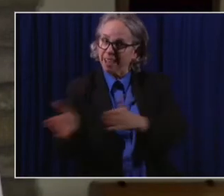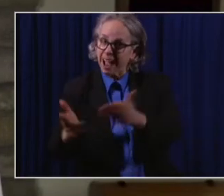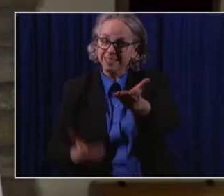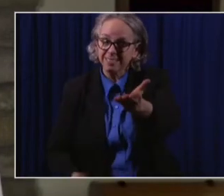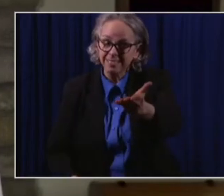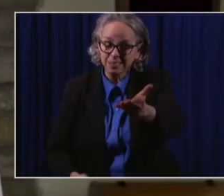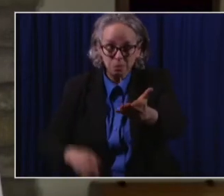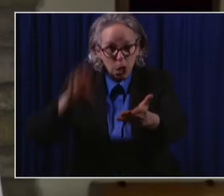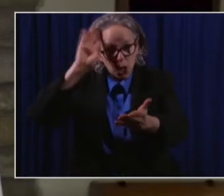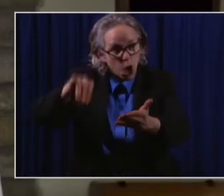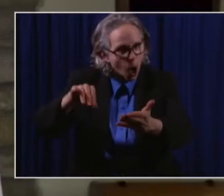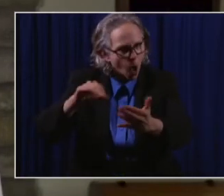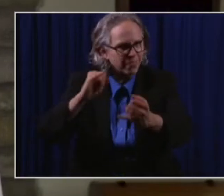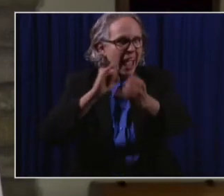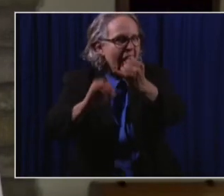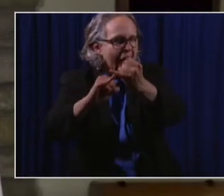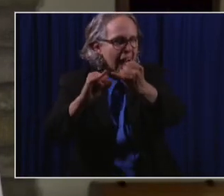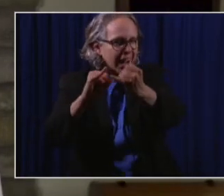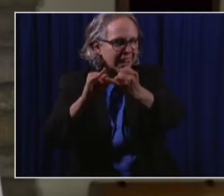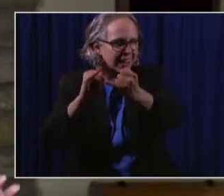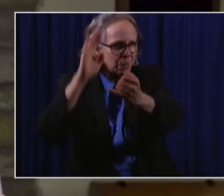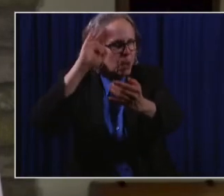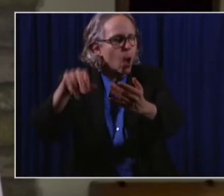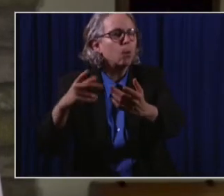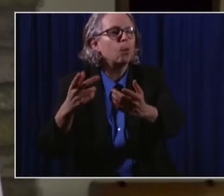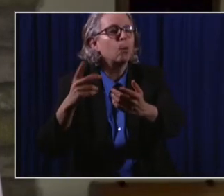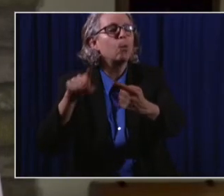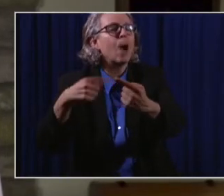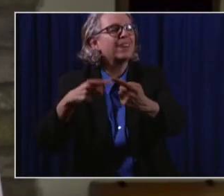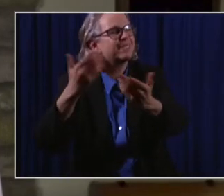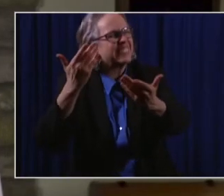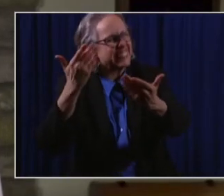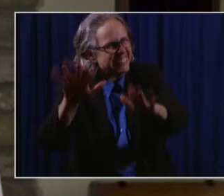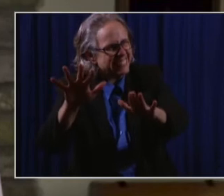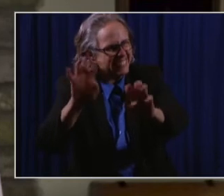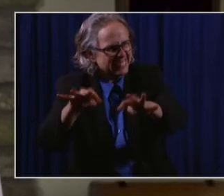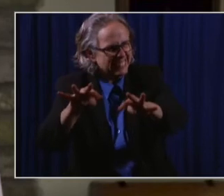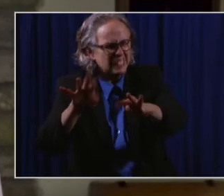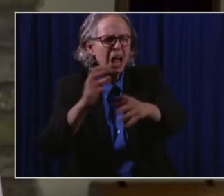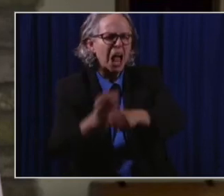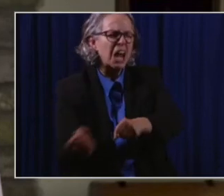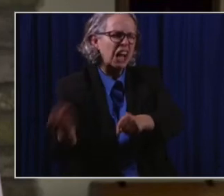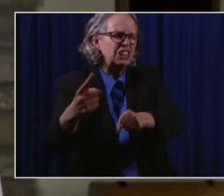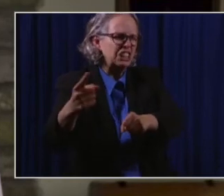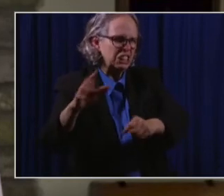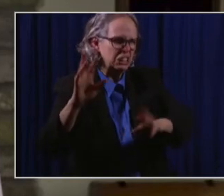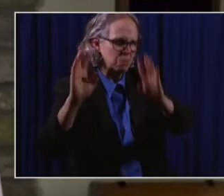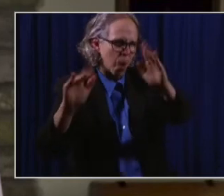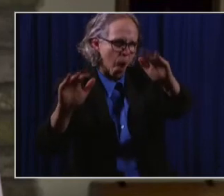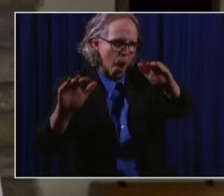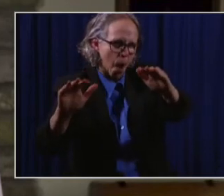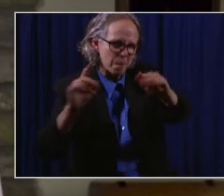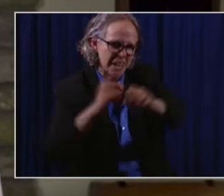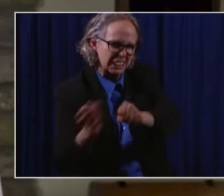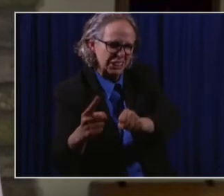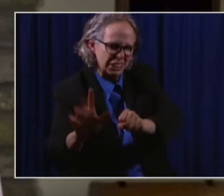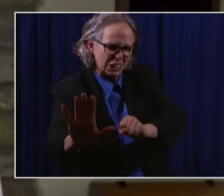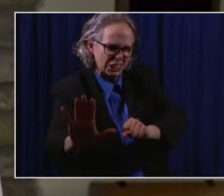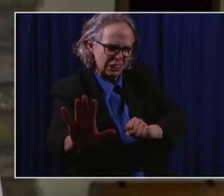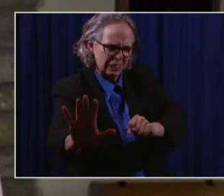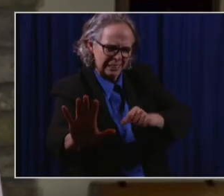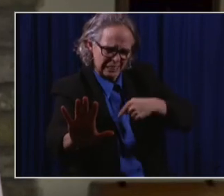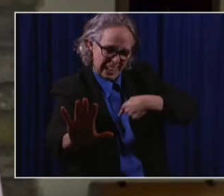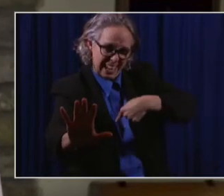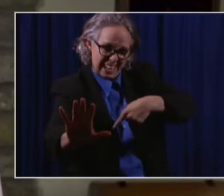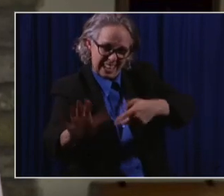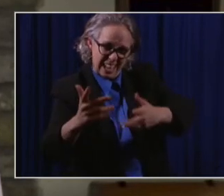know exactly when it's going to be, but we certainly think it's going to be next year. And we certainly think we're going to have the vaccine. We're going to be able to